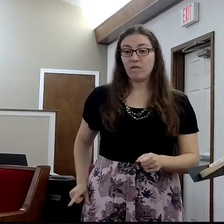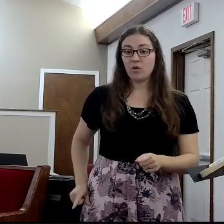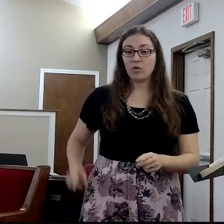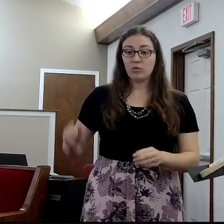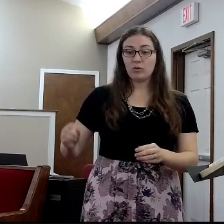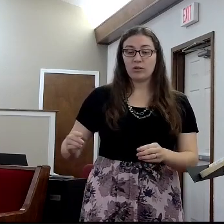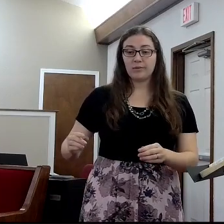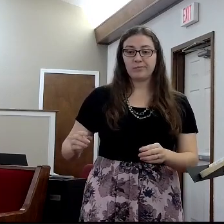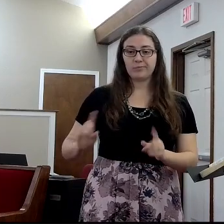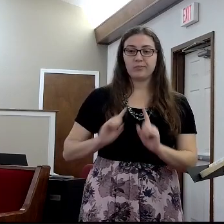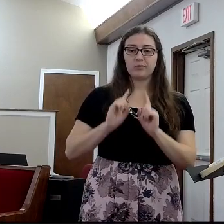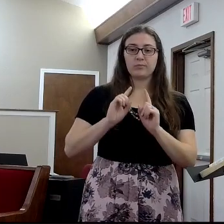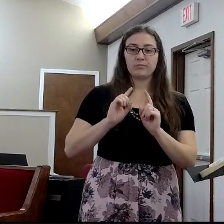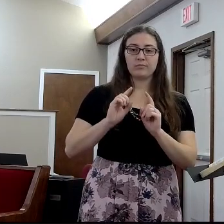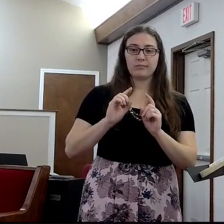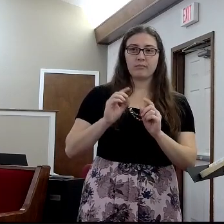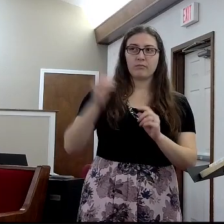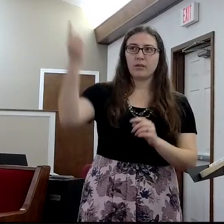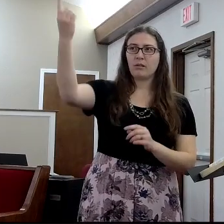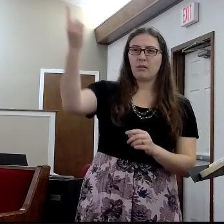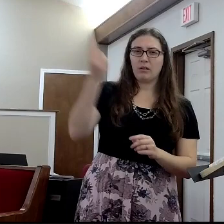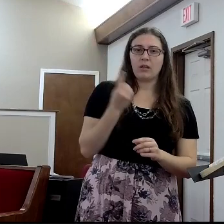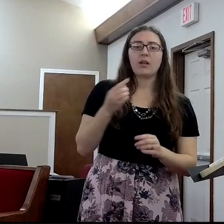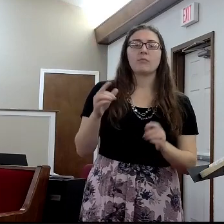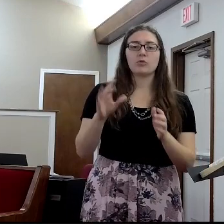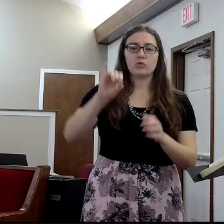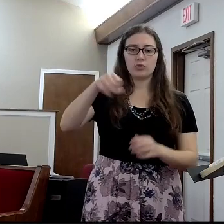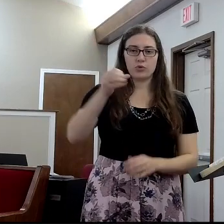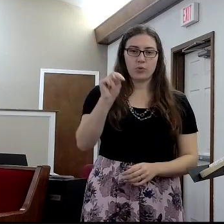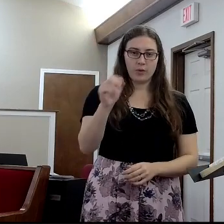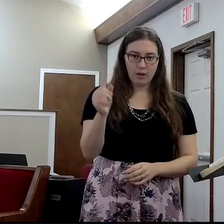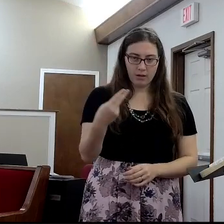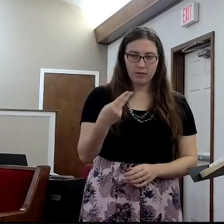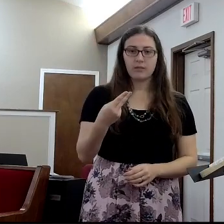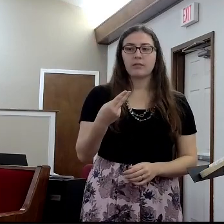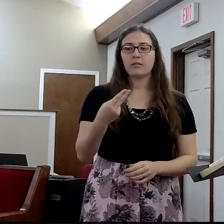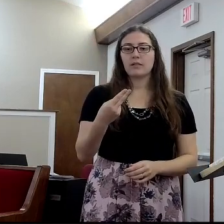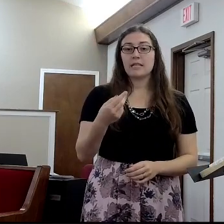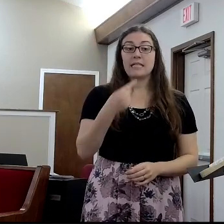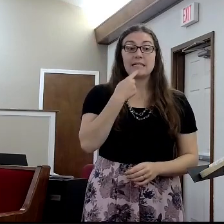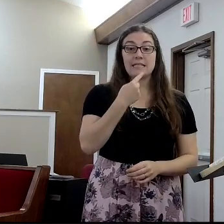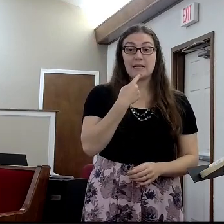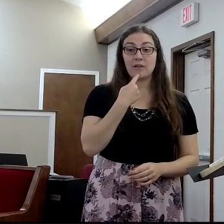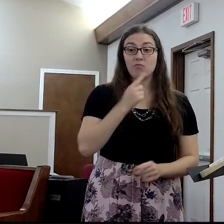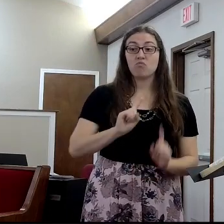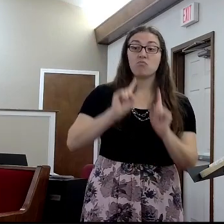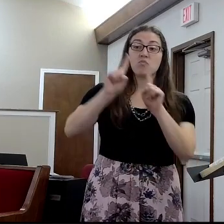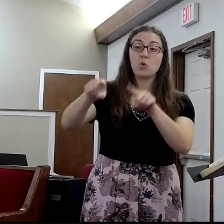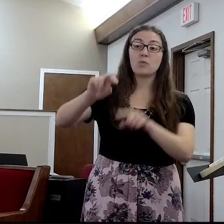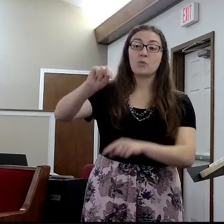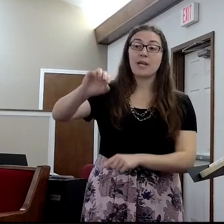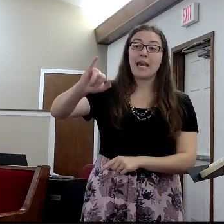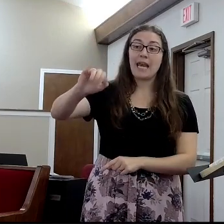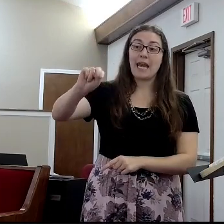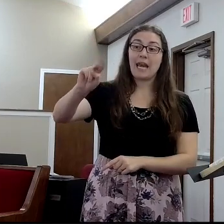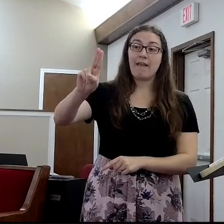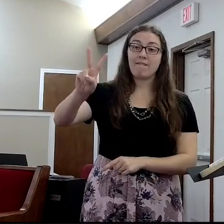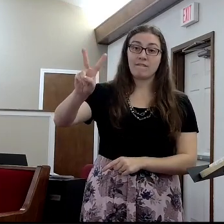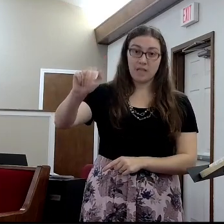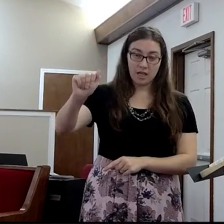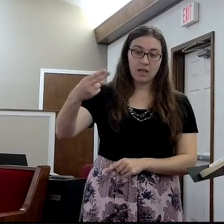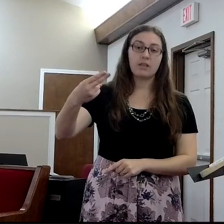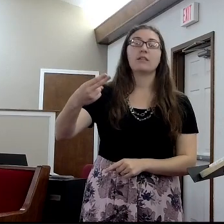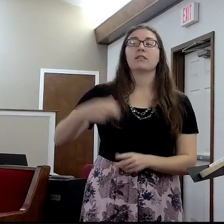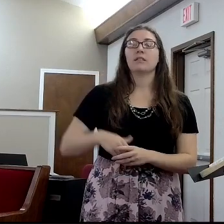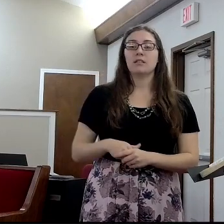word of the Lord came unto Jonah, the son of Amittai, saying, Arise, And you'll see that come in mind in a minute. Go to